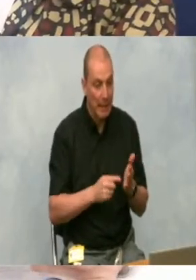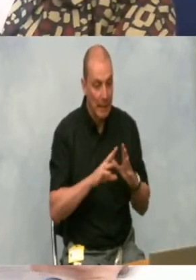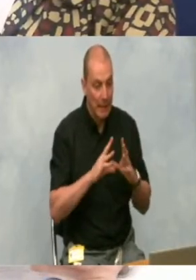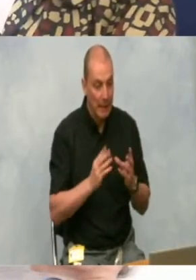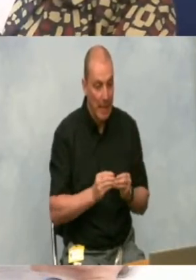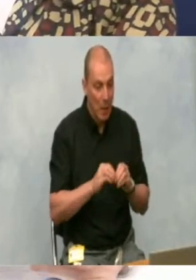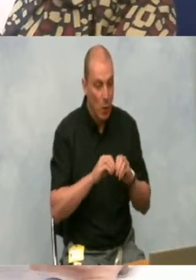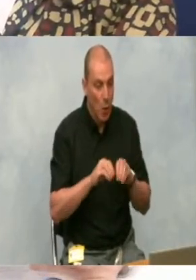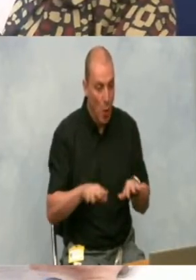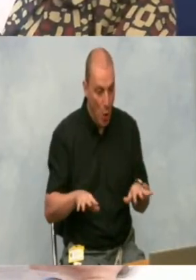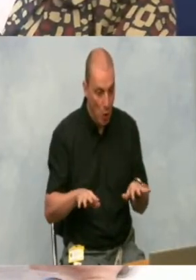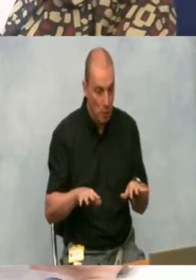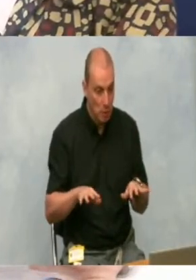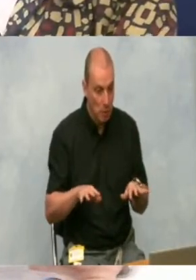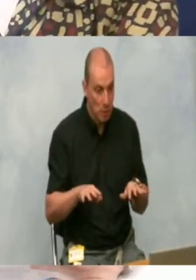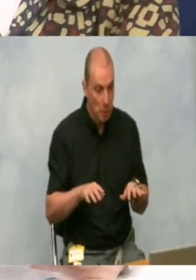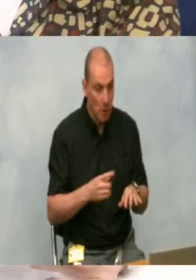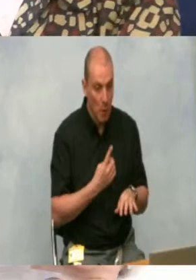the trust of